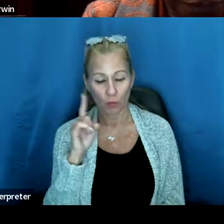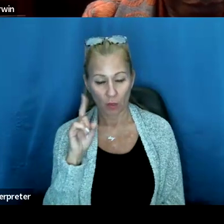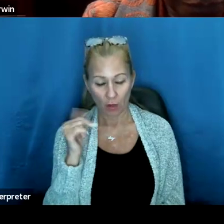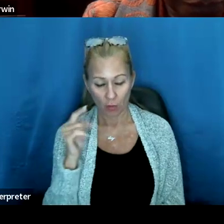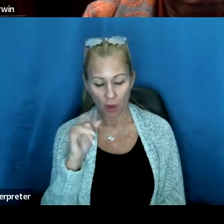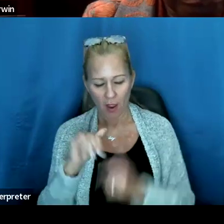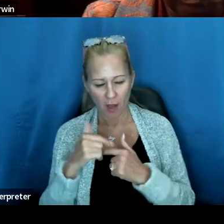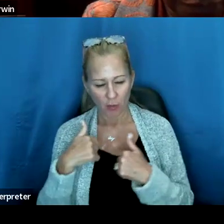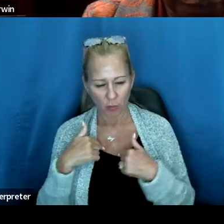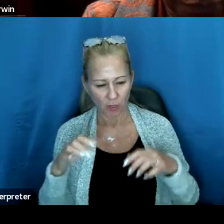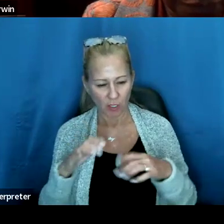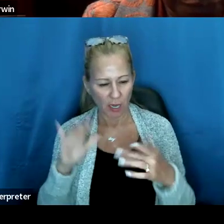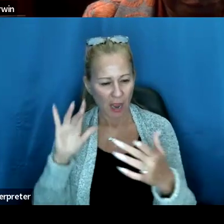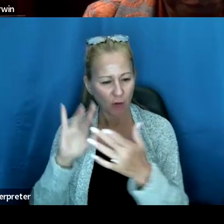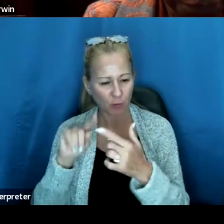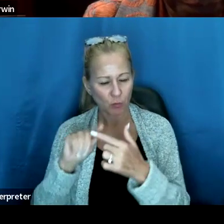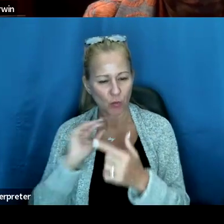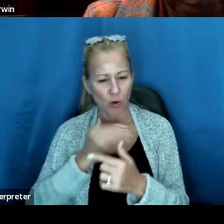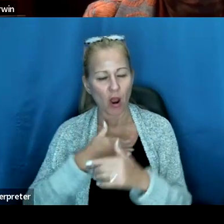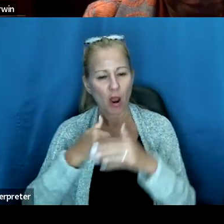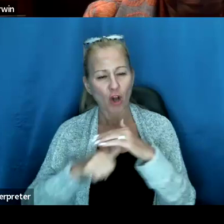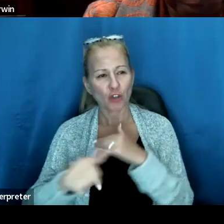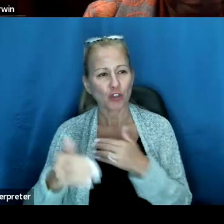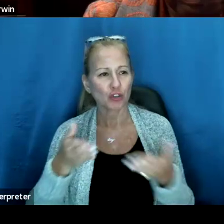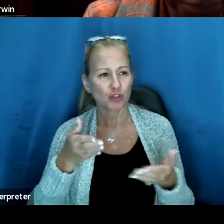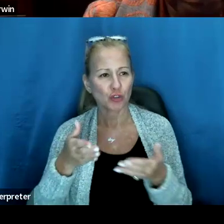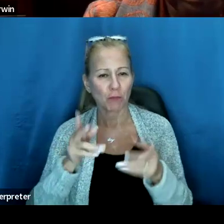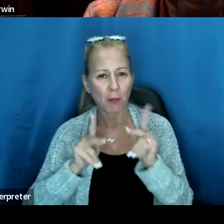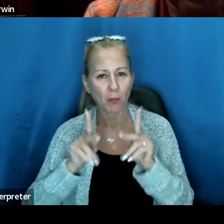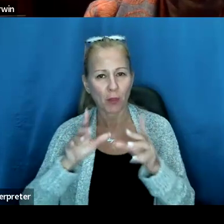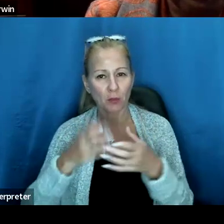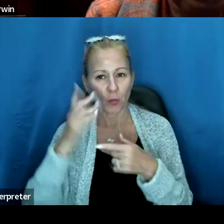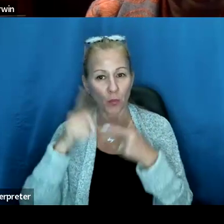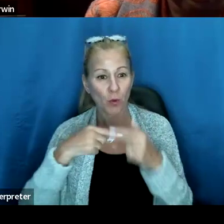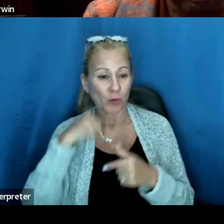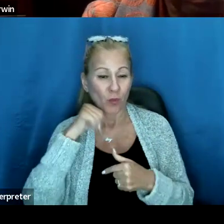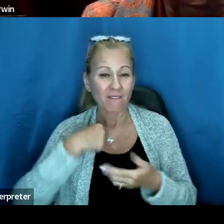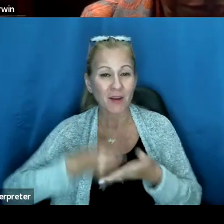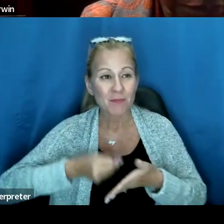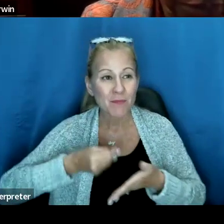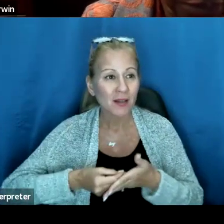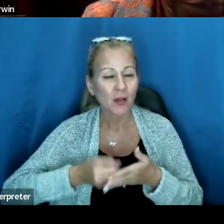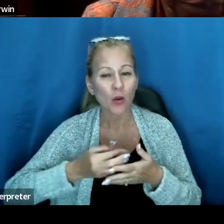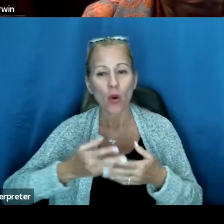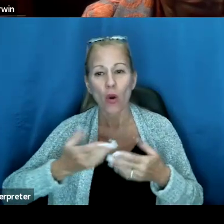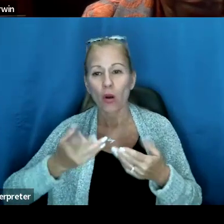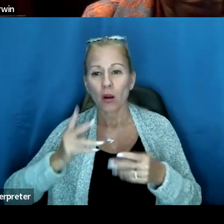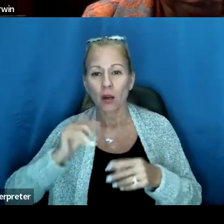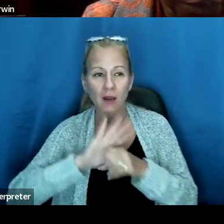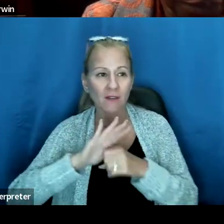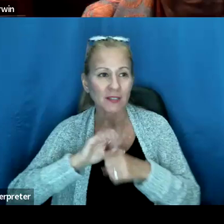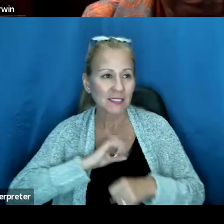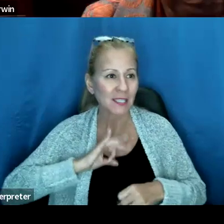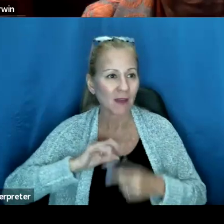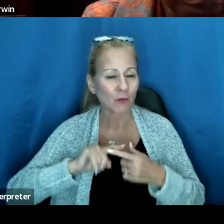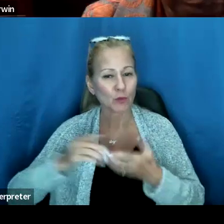we conduct outreach to our underserved when we know we don't have the funds or human resources yet to be